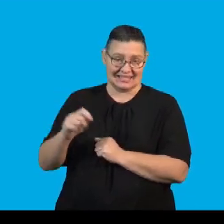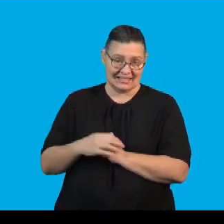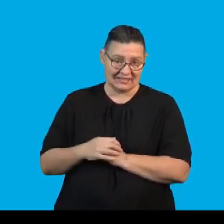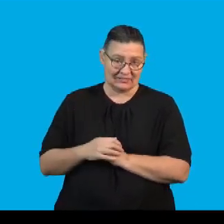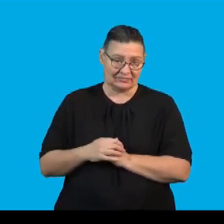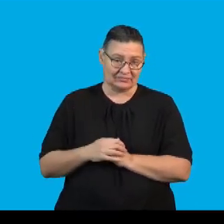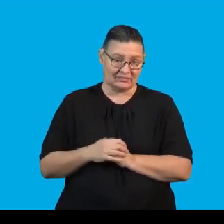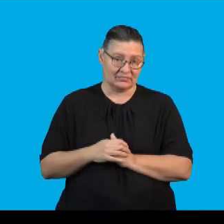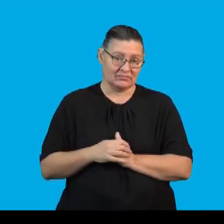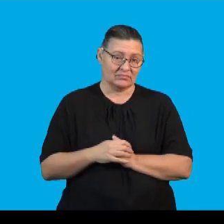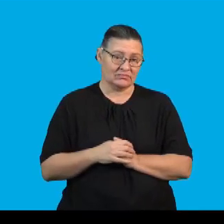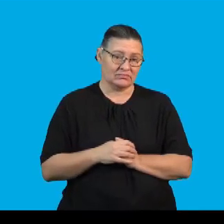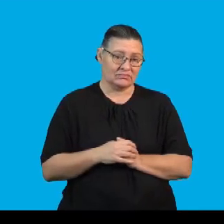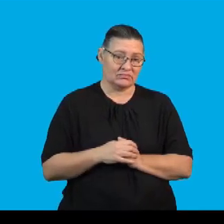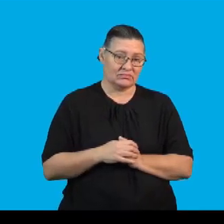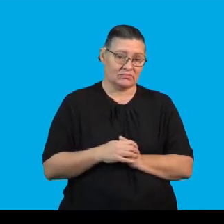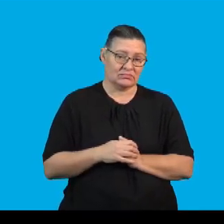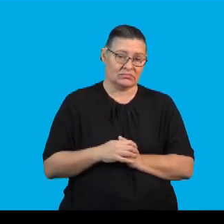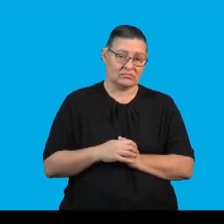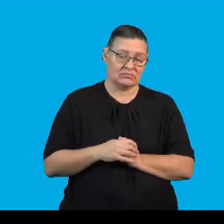speak about